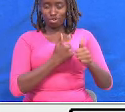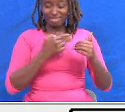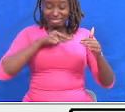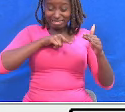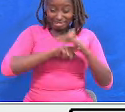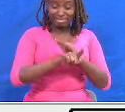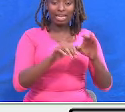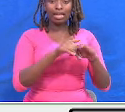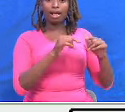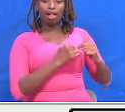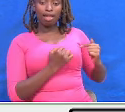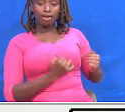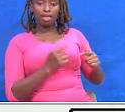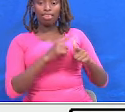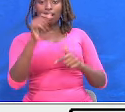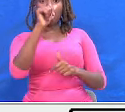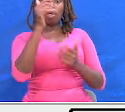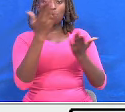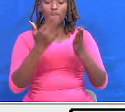Mhm. Ile ingine ilikuwa kwa abdomen.